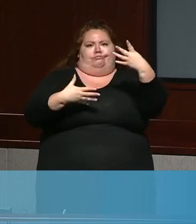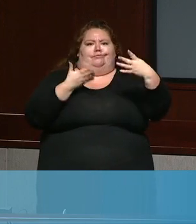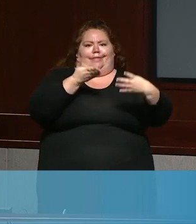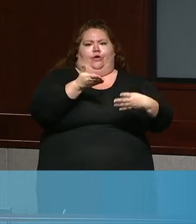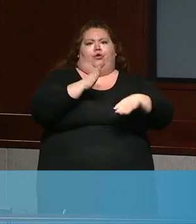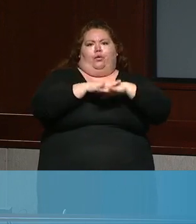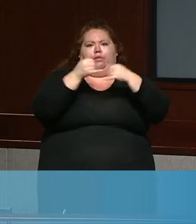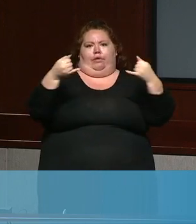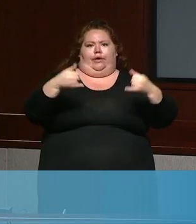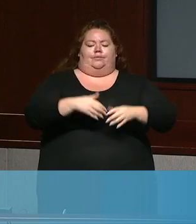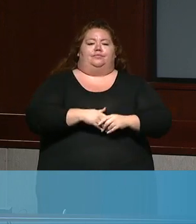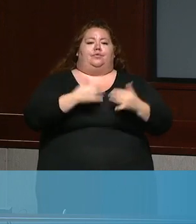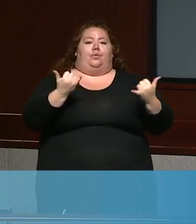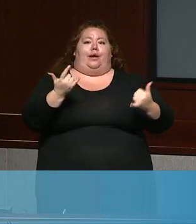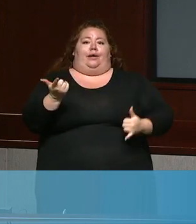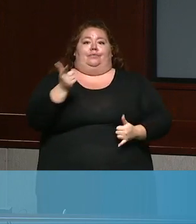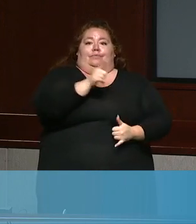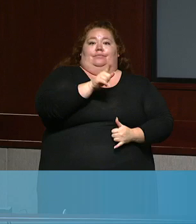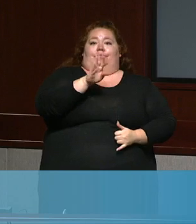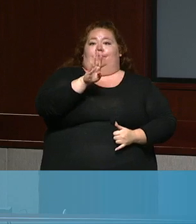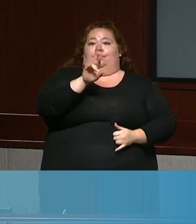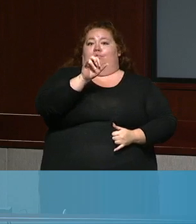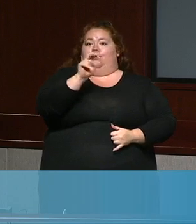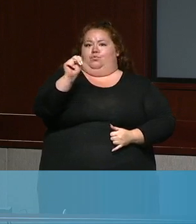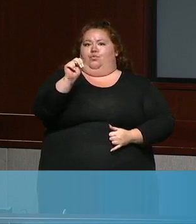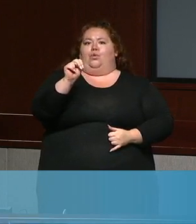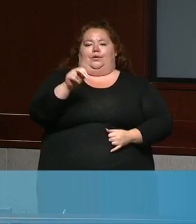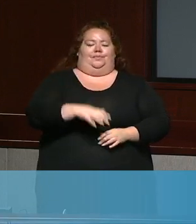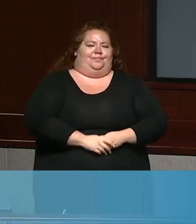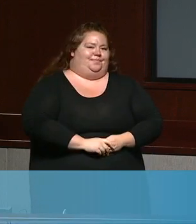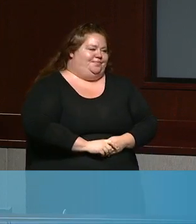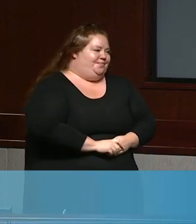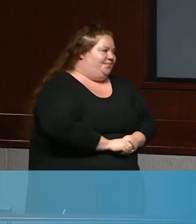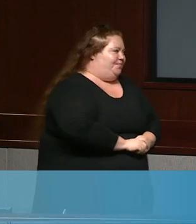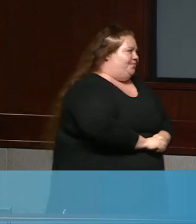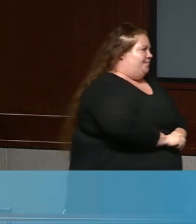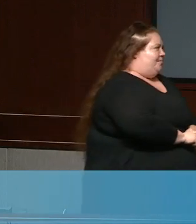over to Bryn Kerrigan, our Assistant Director of Public Health.